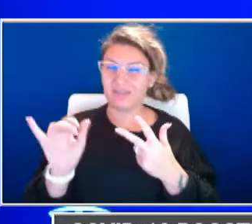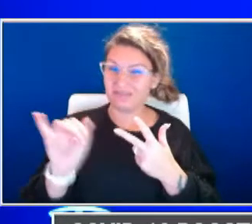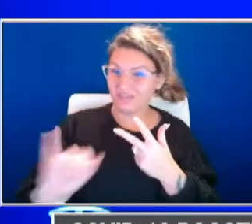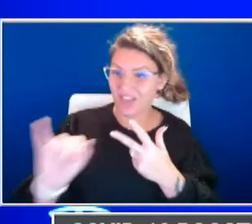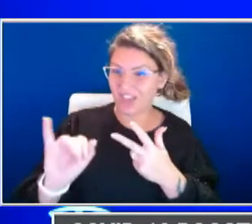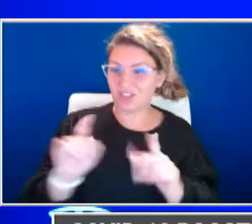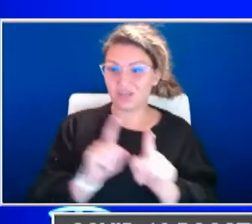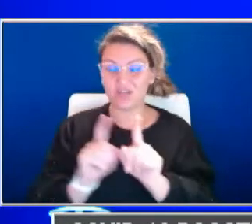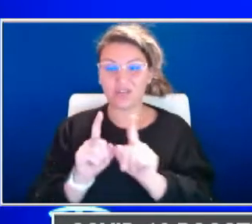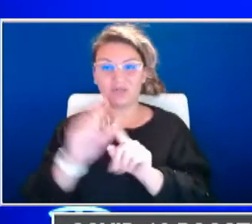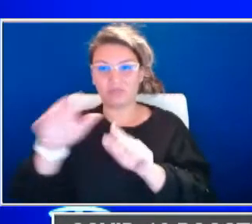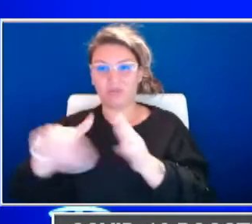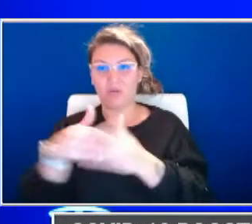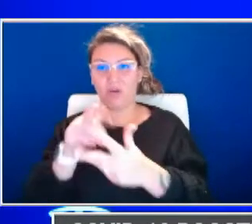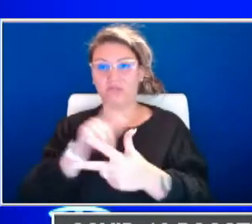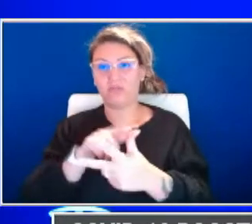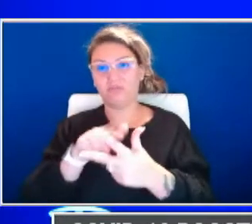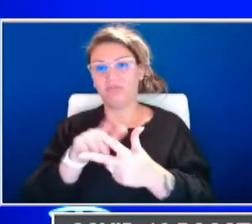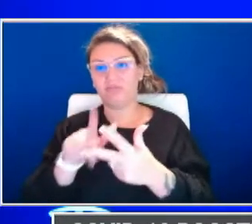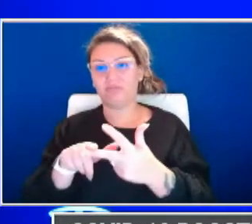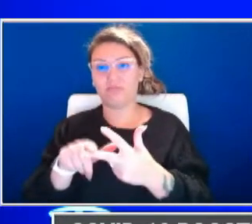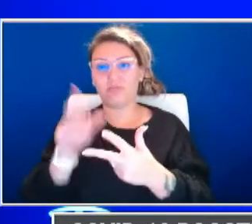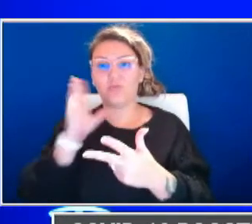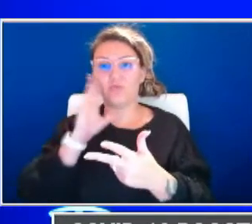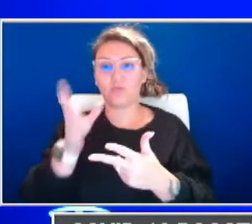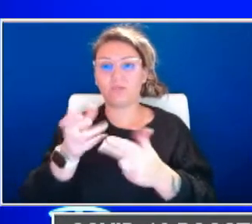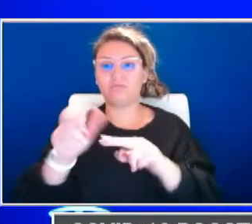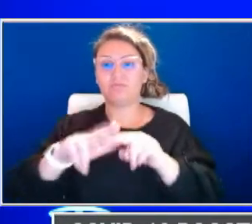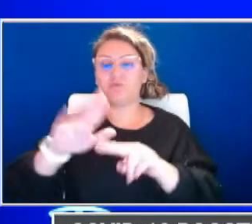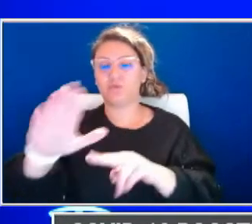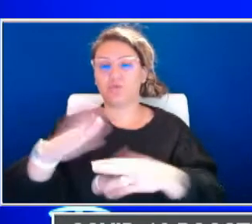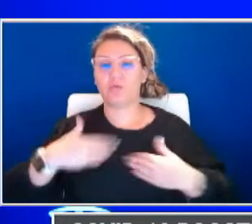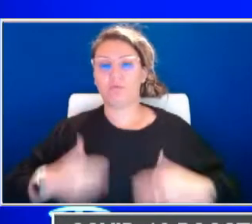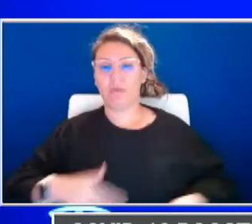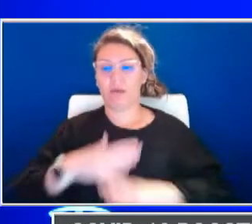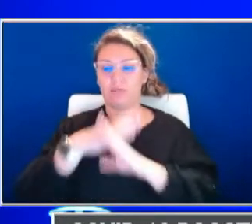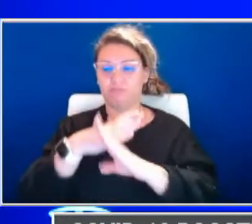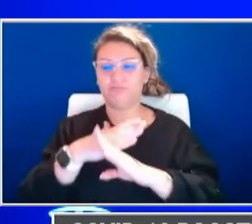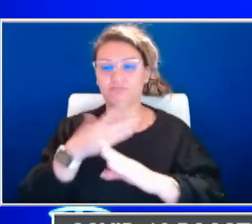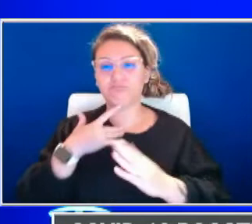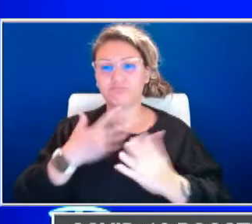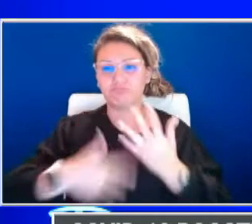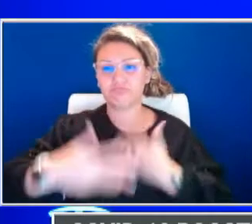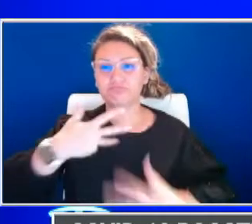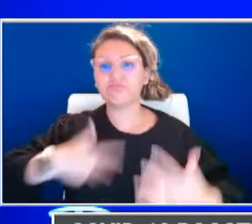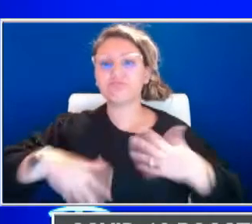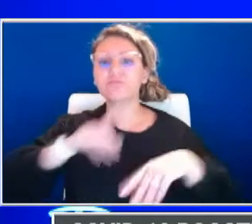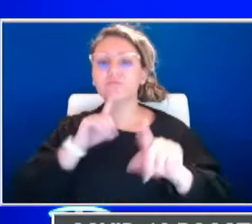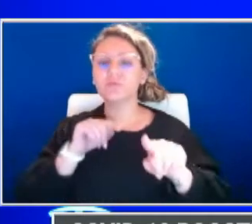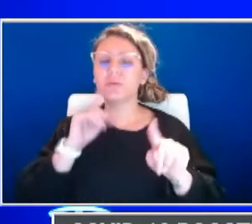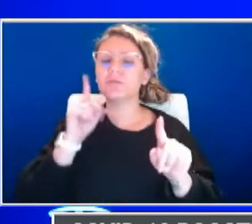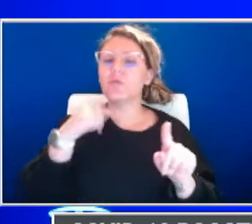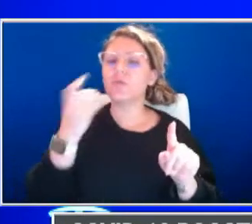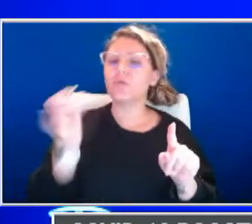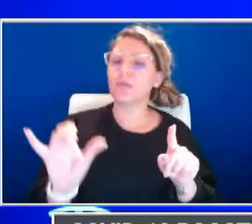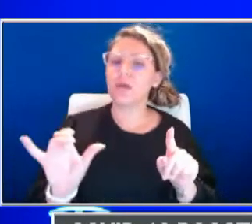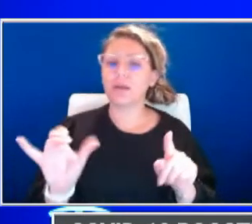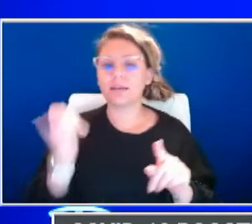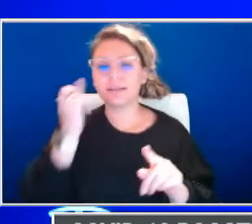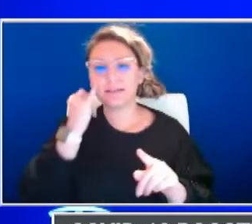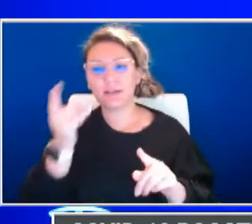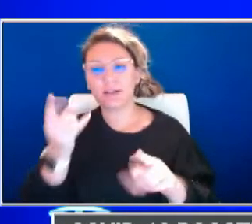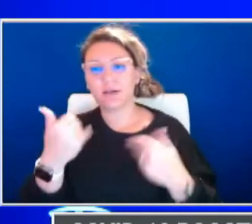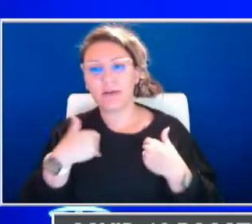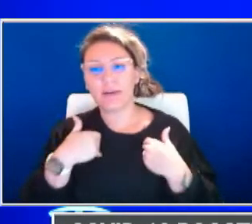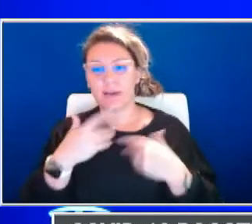all of that tends to increase your immune response. So right now, what it is looking like is that if you have received a